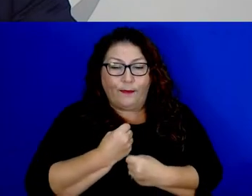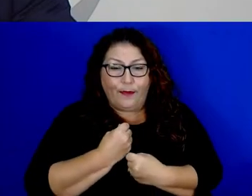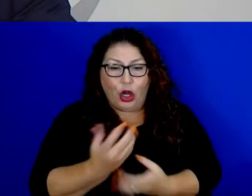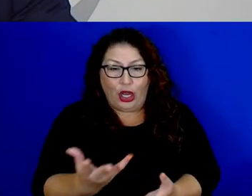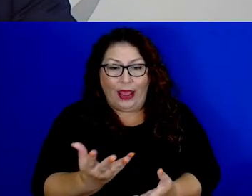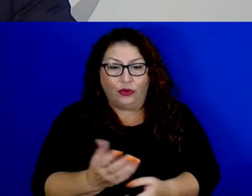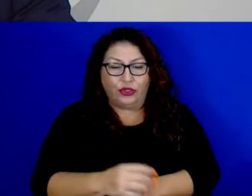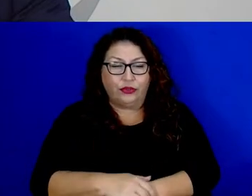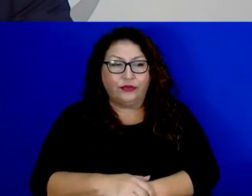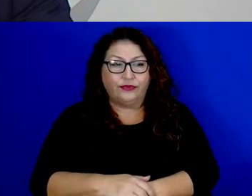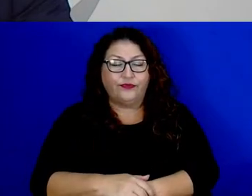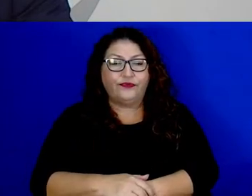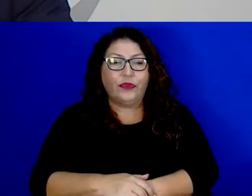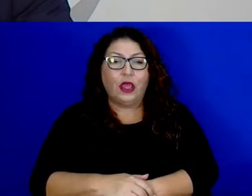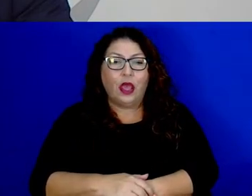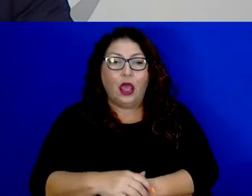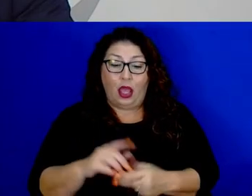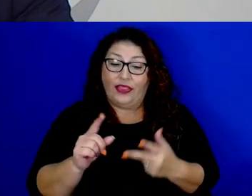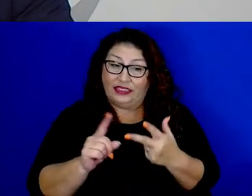priority for me.